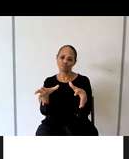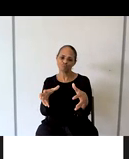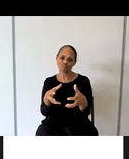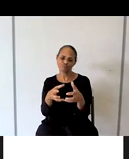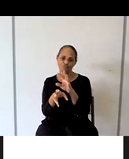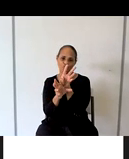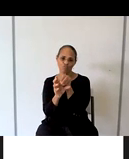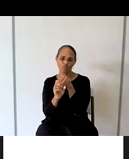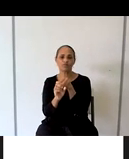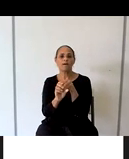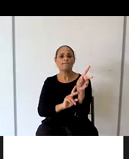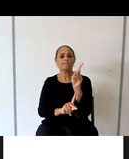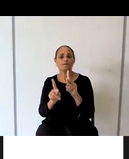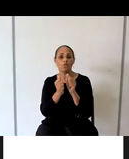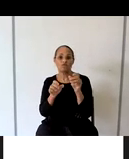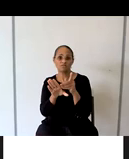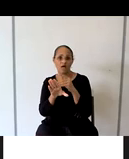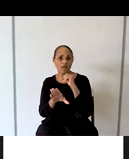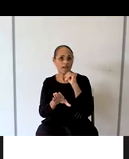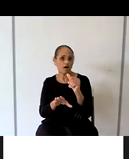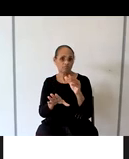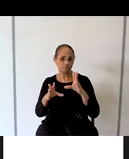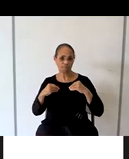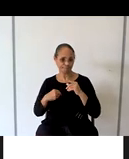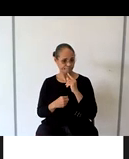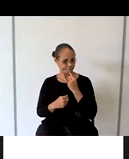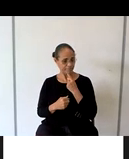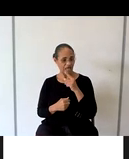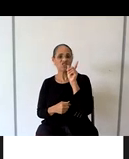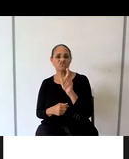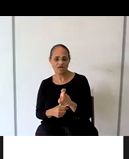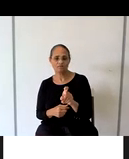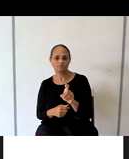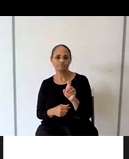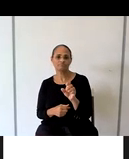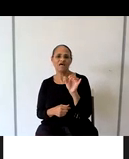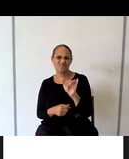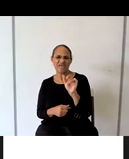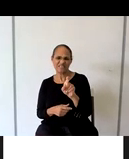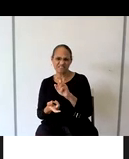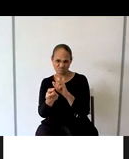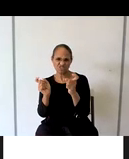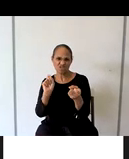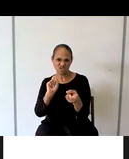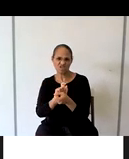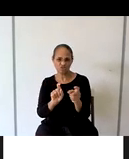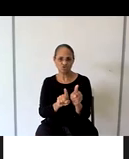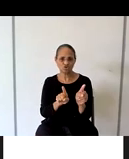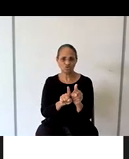are not being taken seriously. And that's something that needs to be changed as well. And as